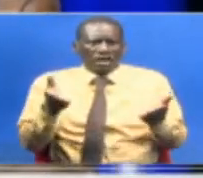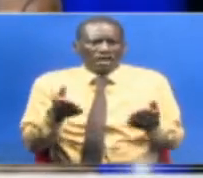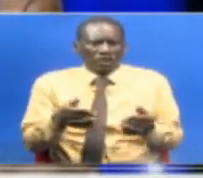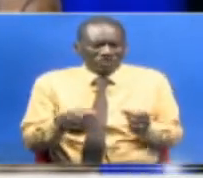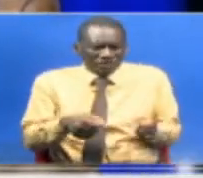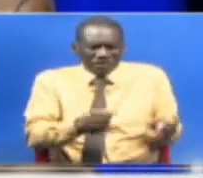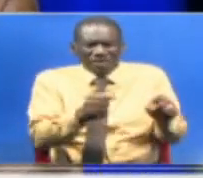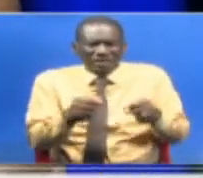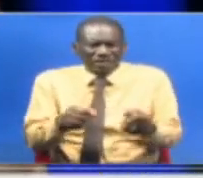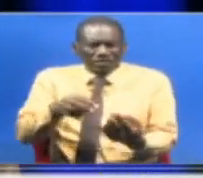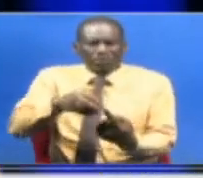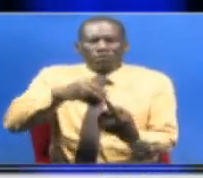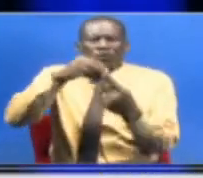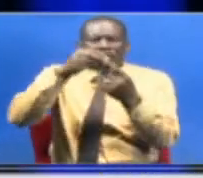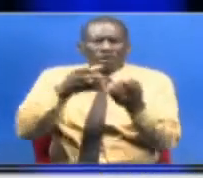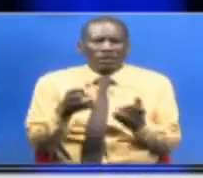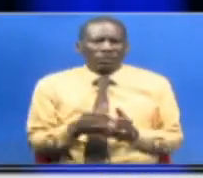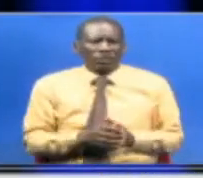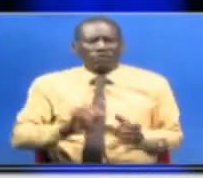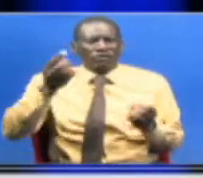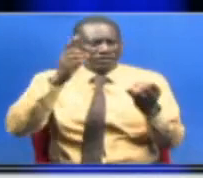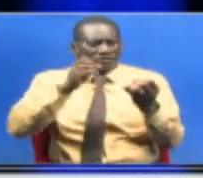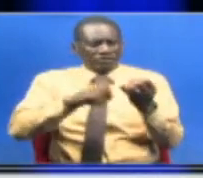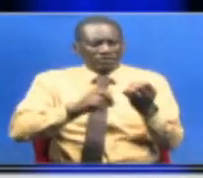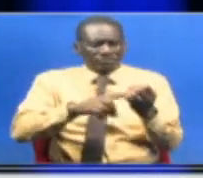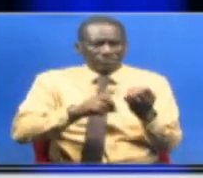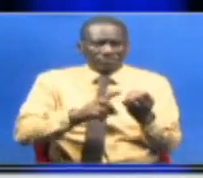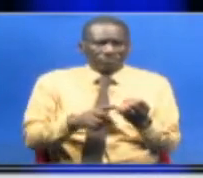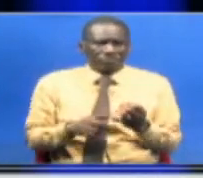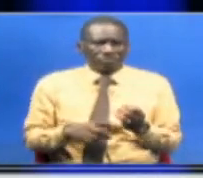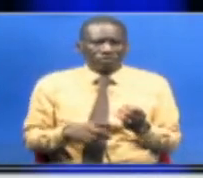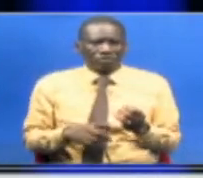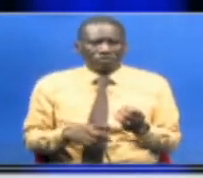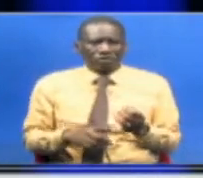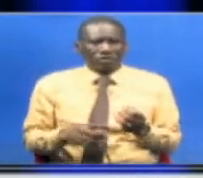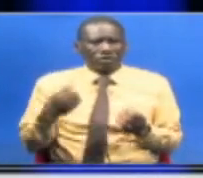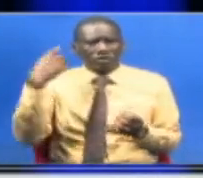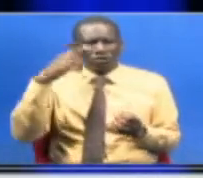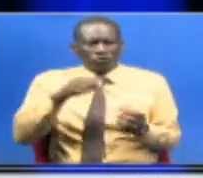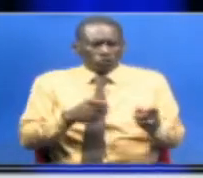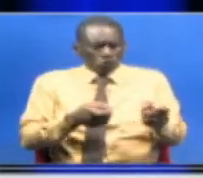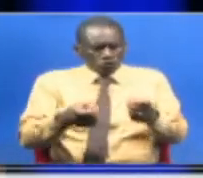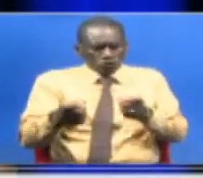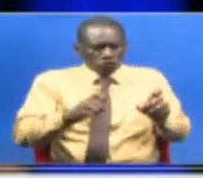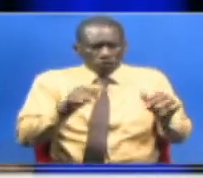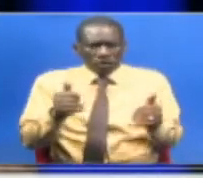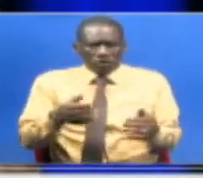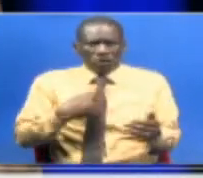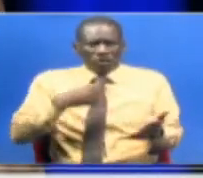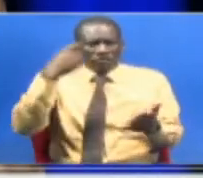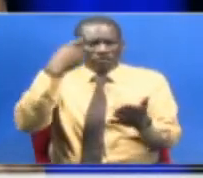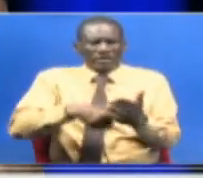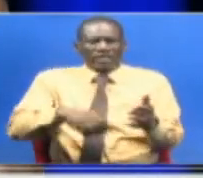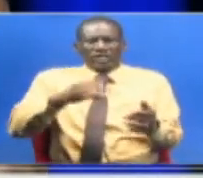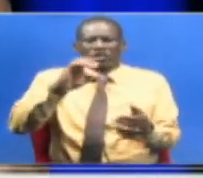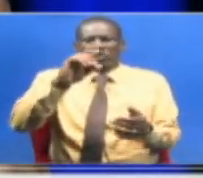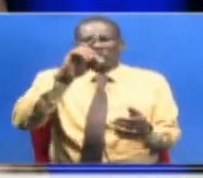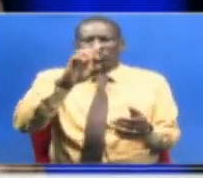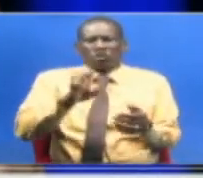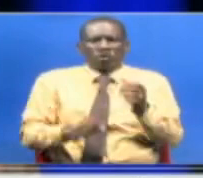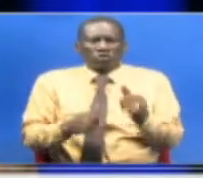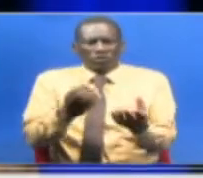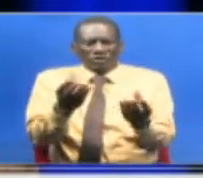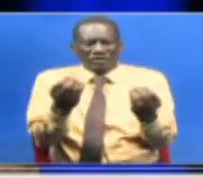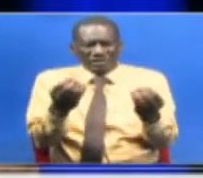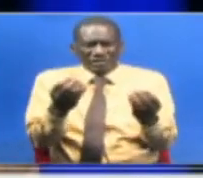strategic priorities. First, for the sake of stability, we have a tax code that is simple